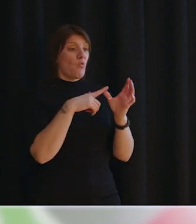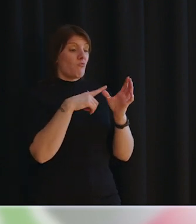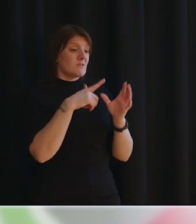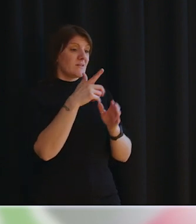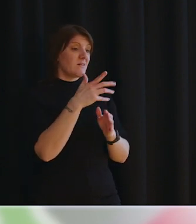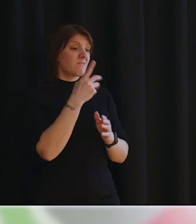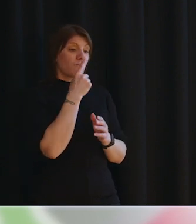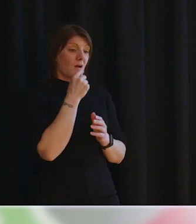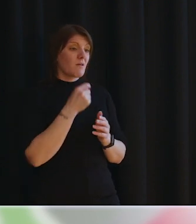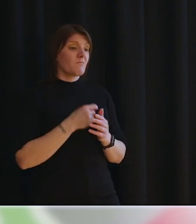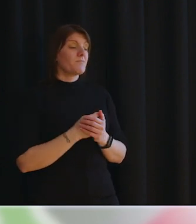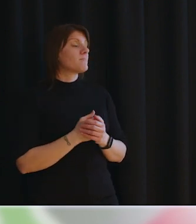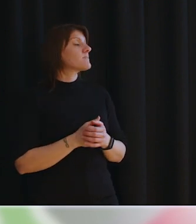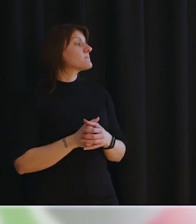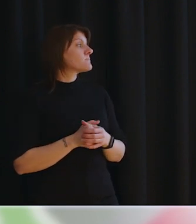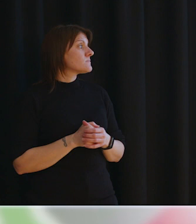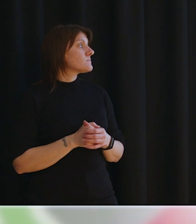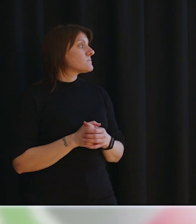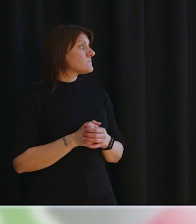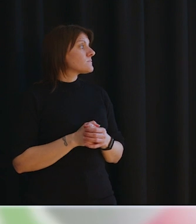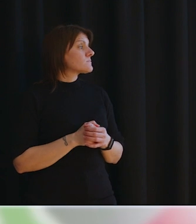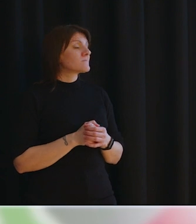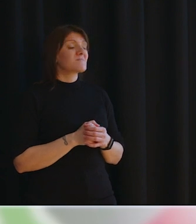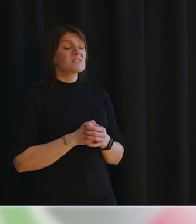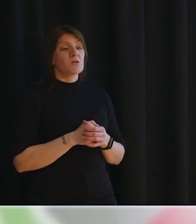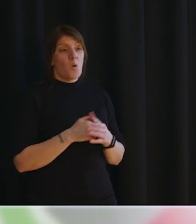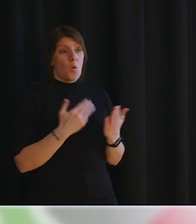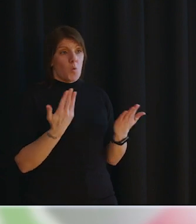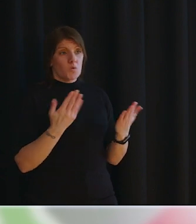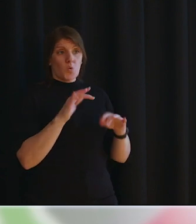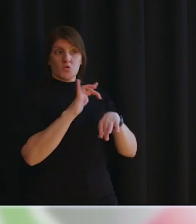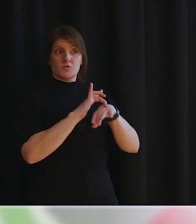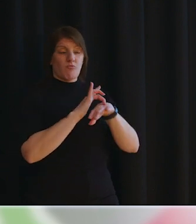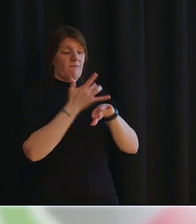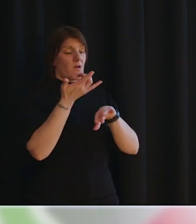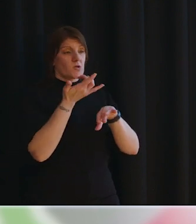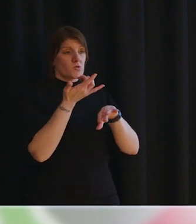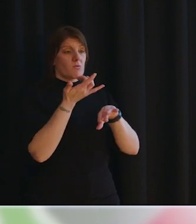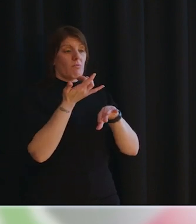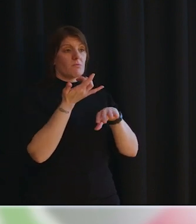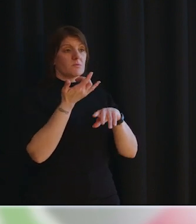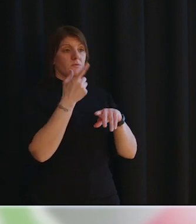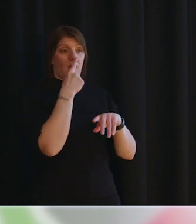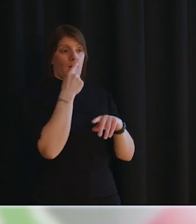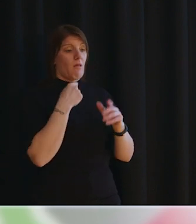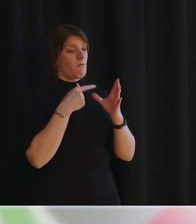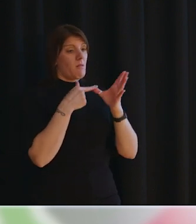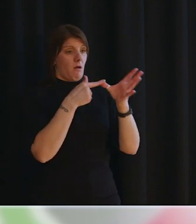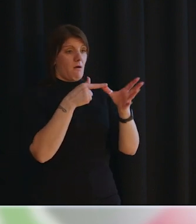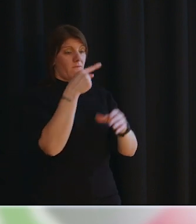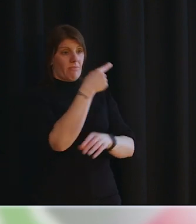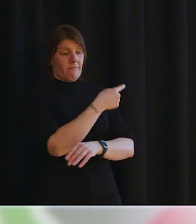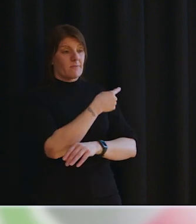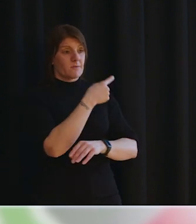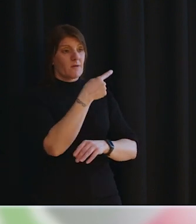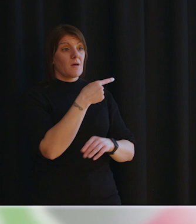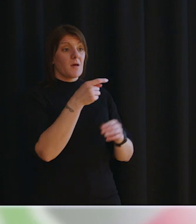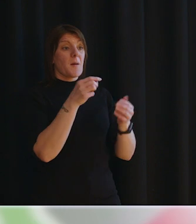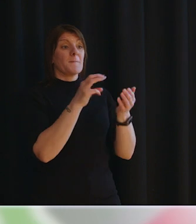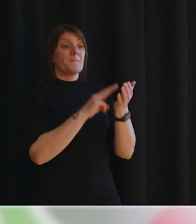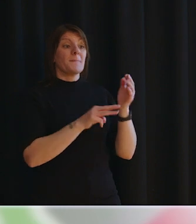EHC assessment is required for that person. So it's not just professionals, parents and carers can apply themselves. It's a lot